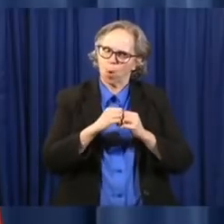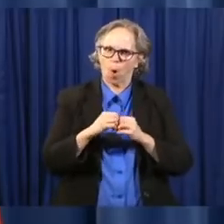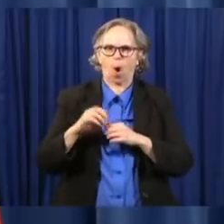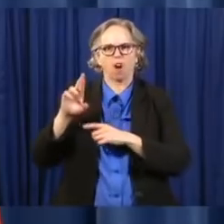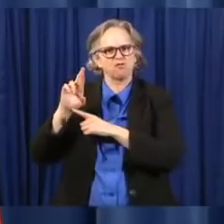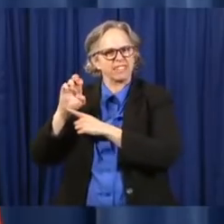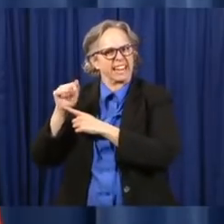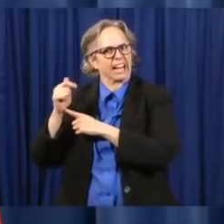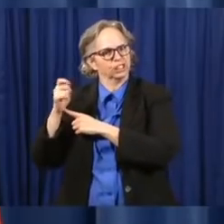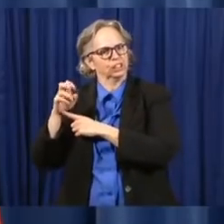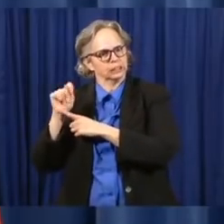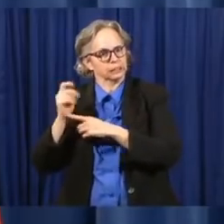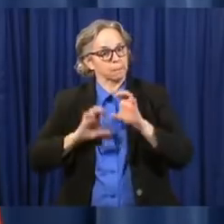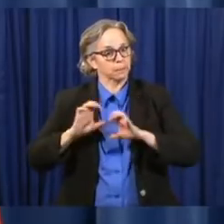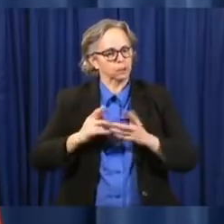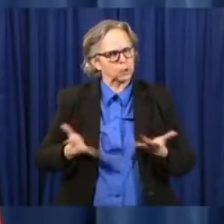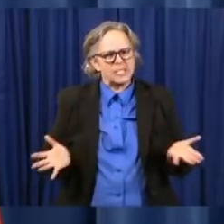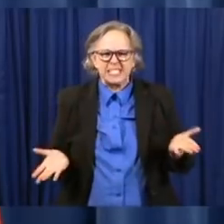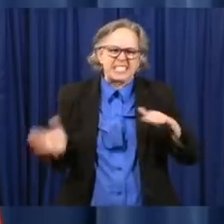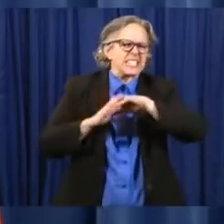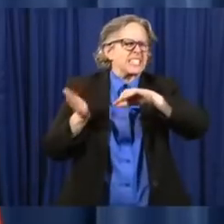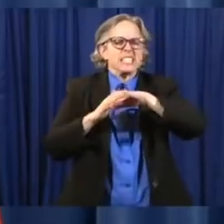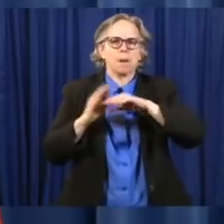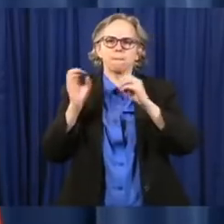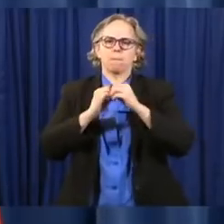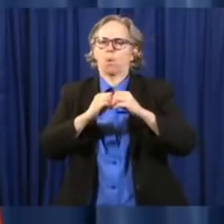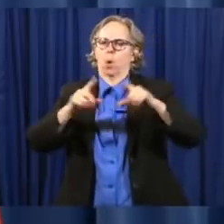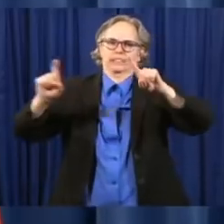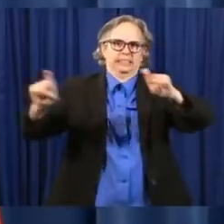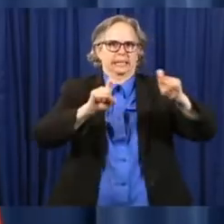up testing in Ohio.